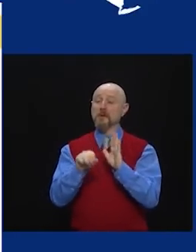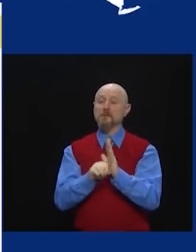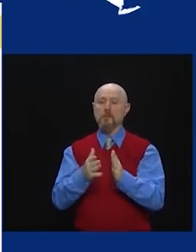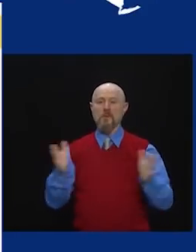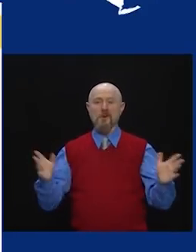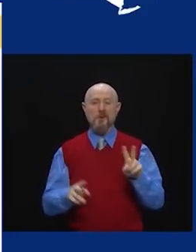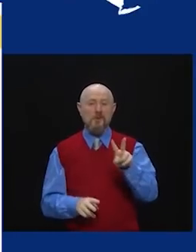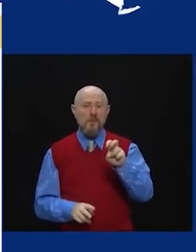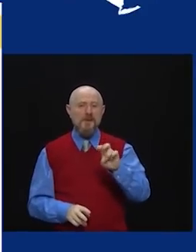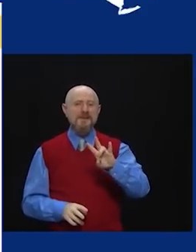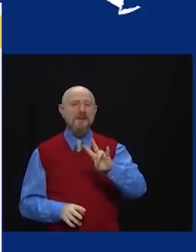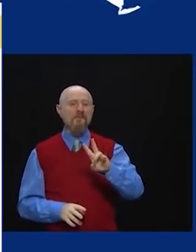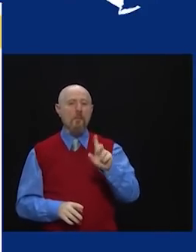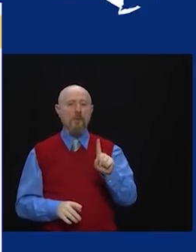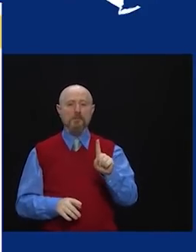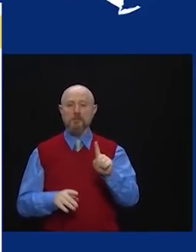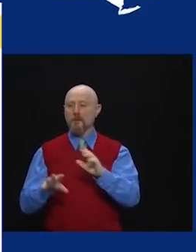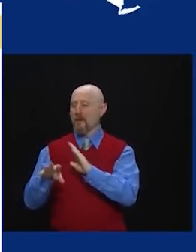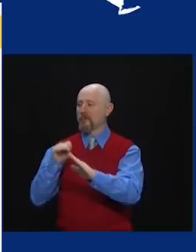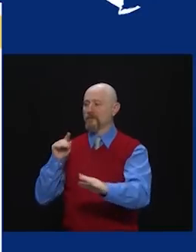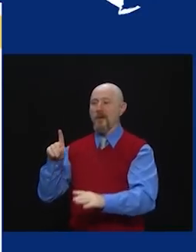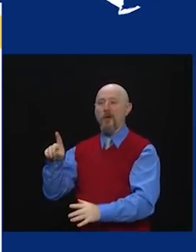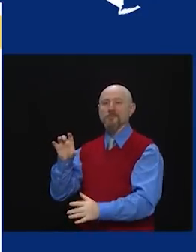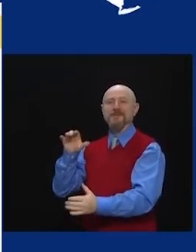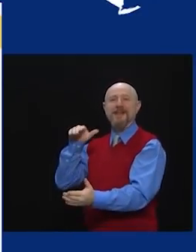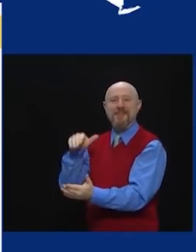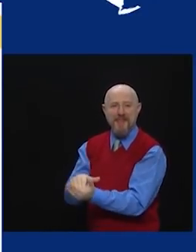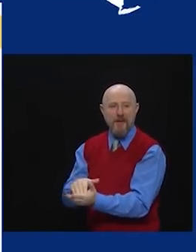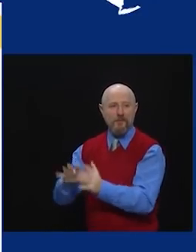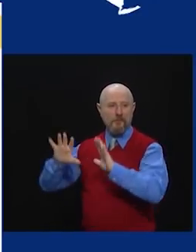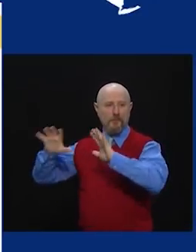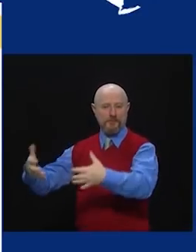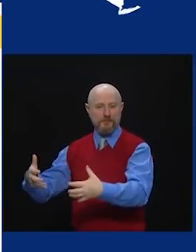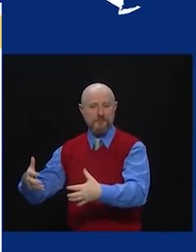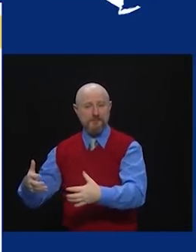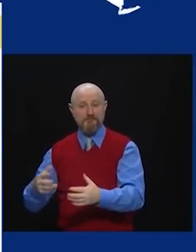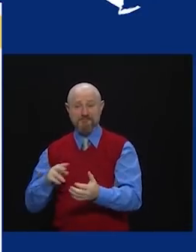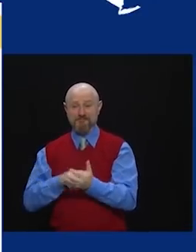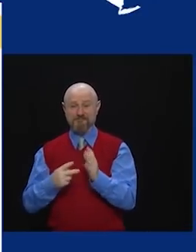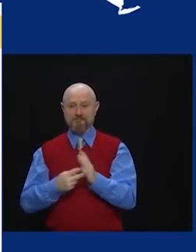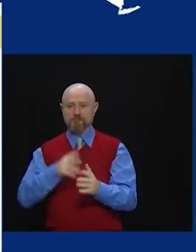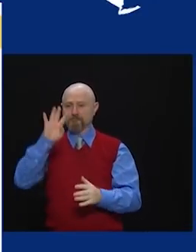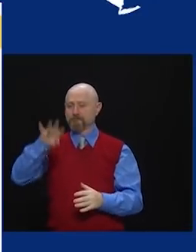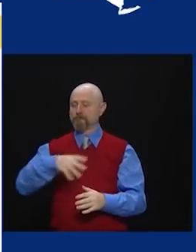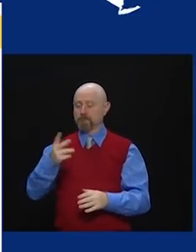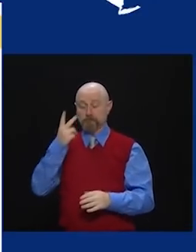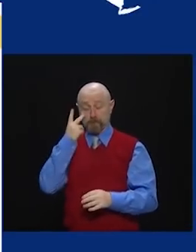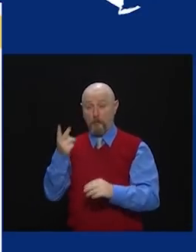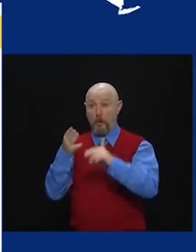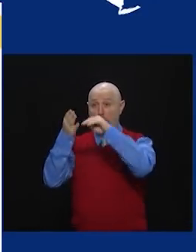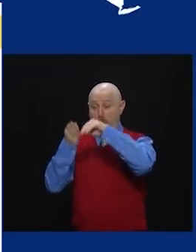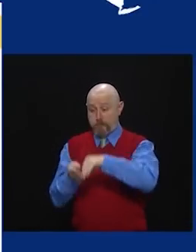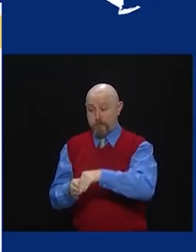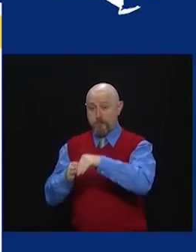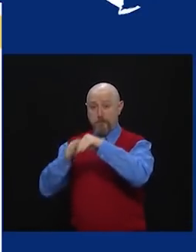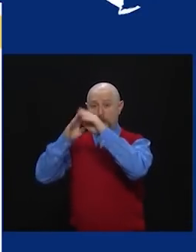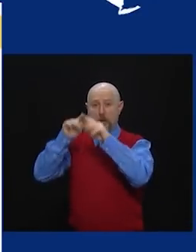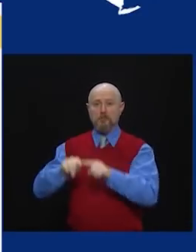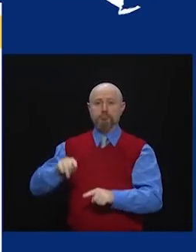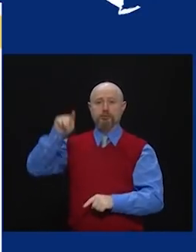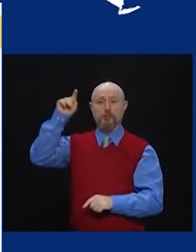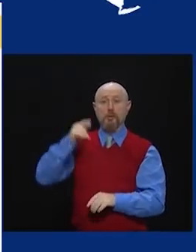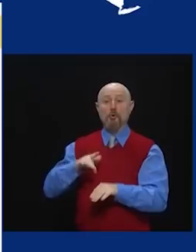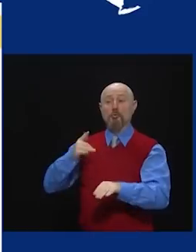cases per 100,000. And you can see the chart here that just continues to go up from where we were just early in November. So